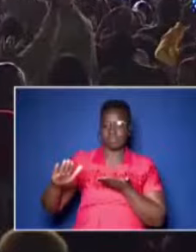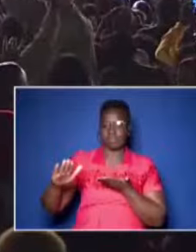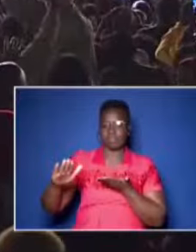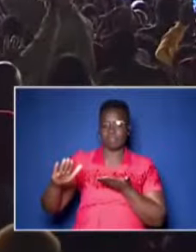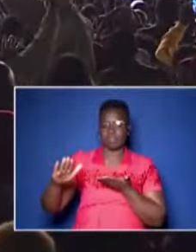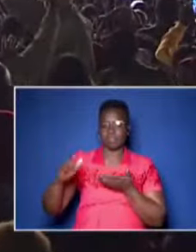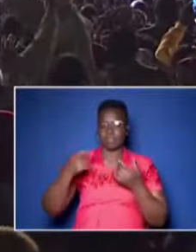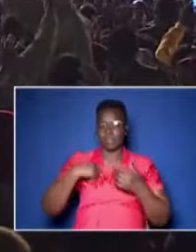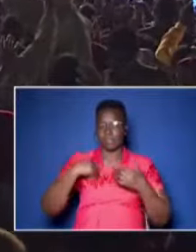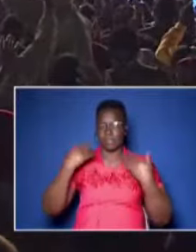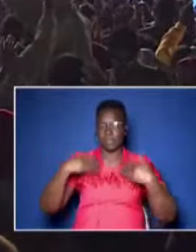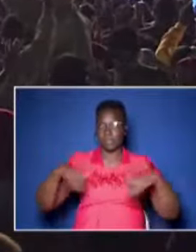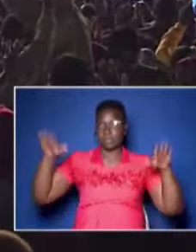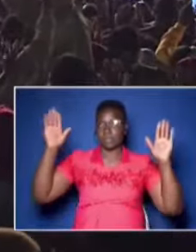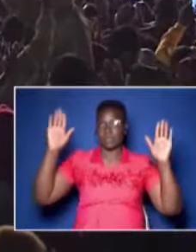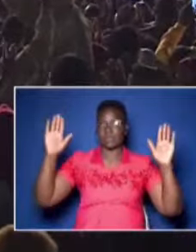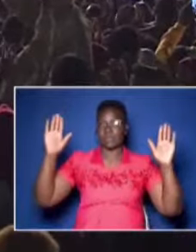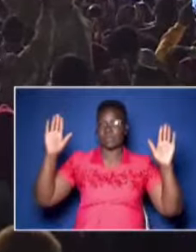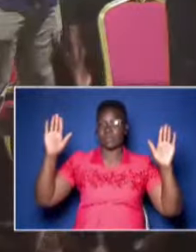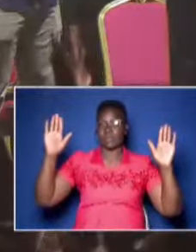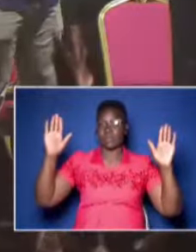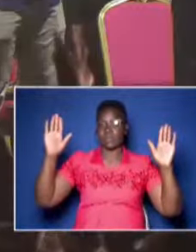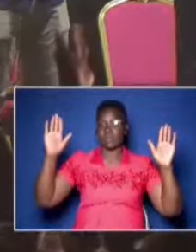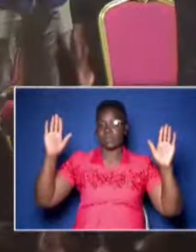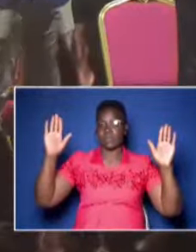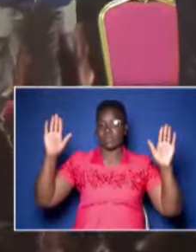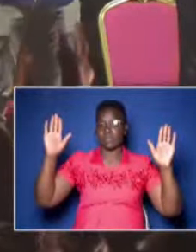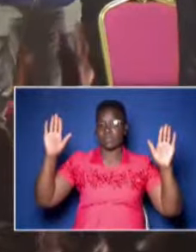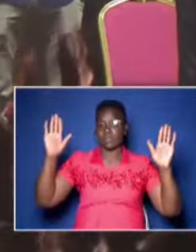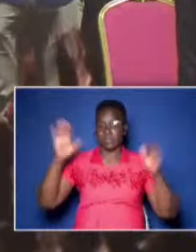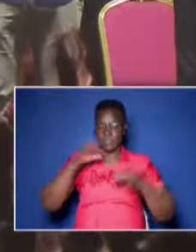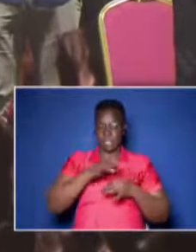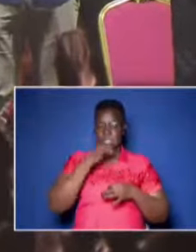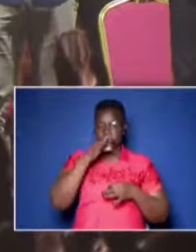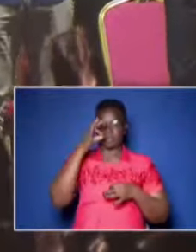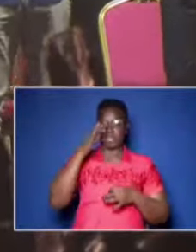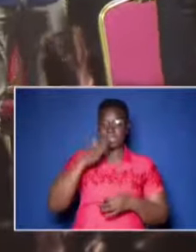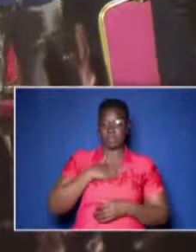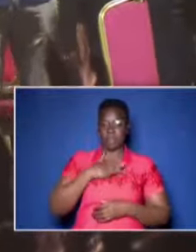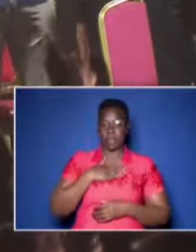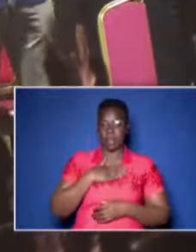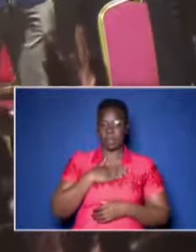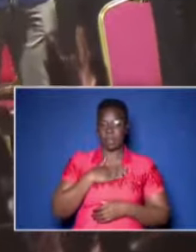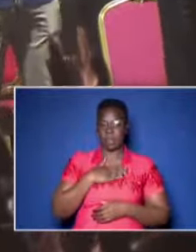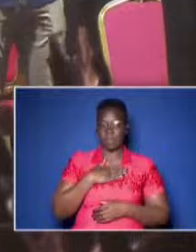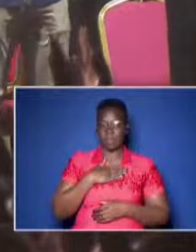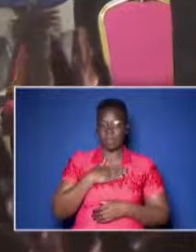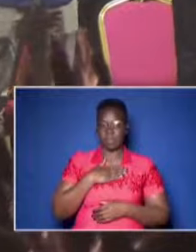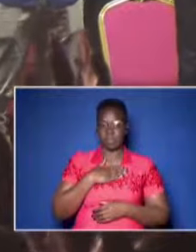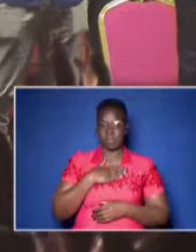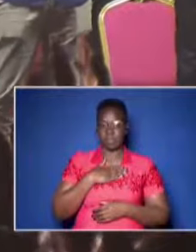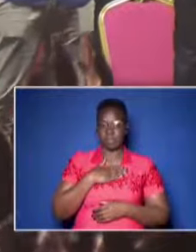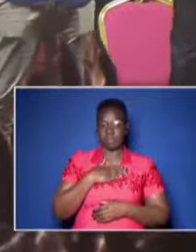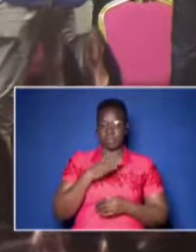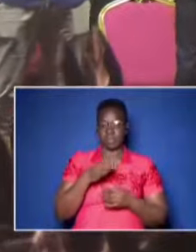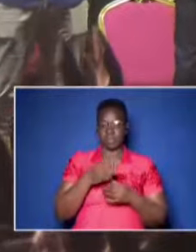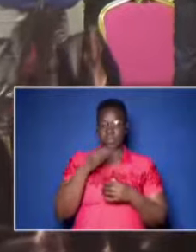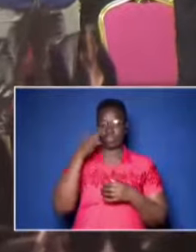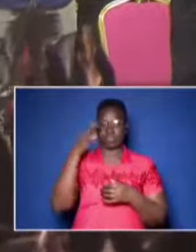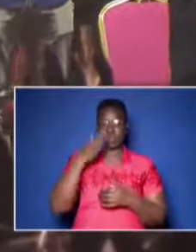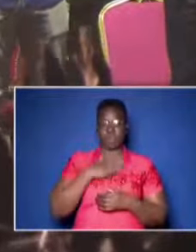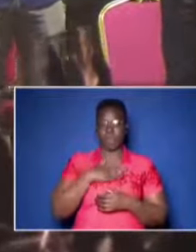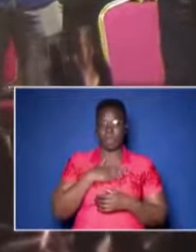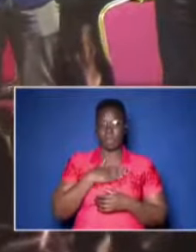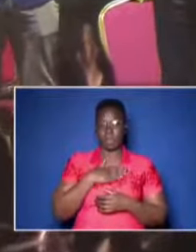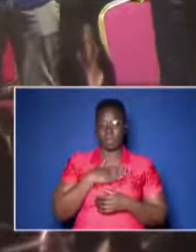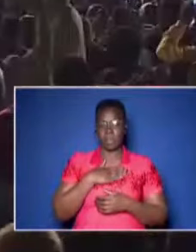I Surrender I Surrender my spirit my spirit my soul my